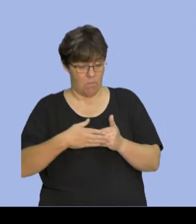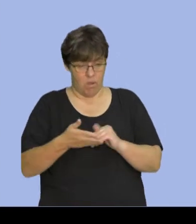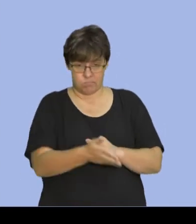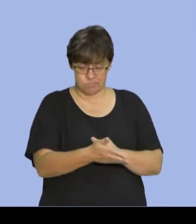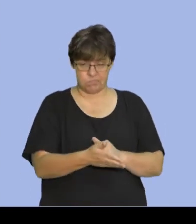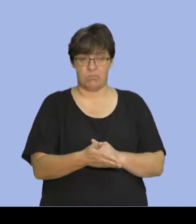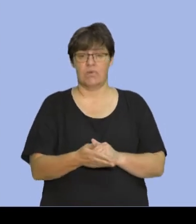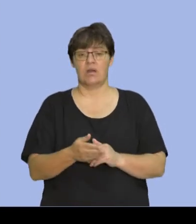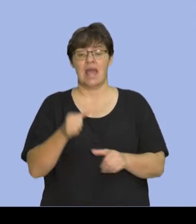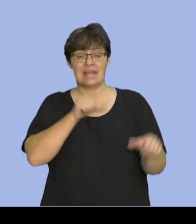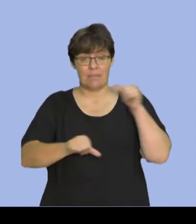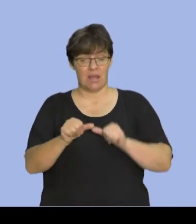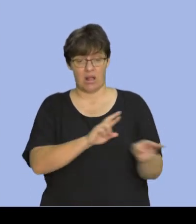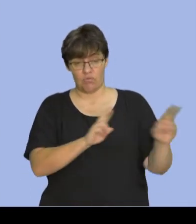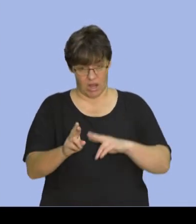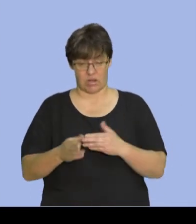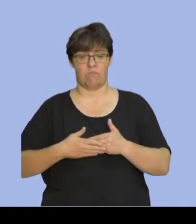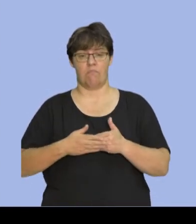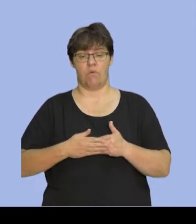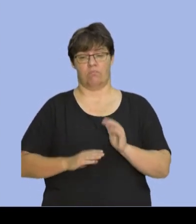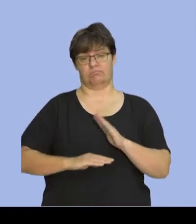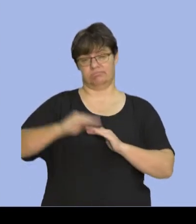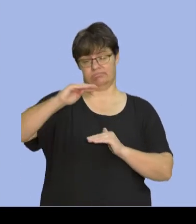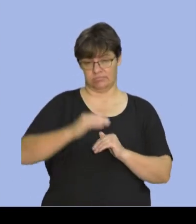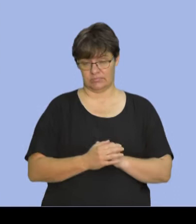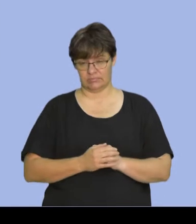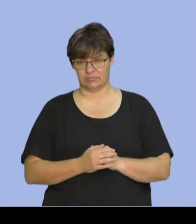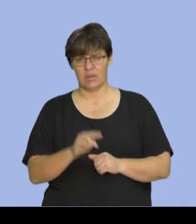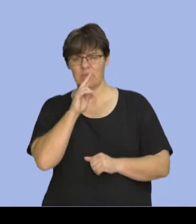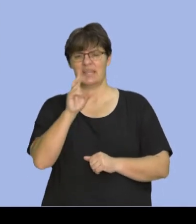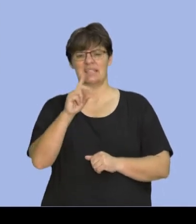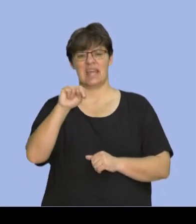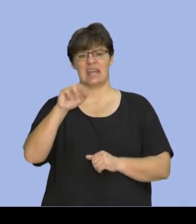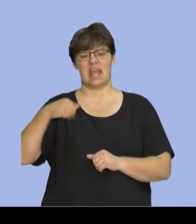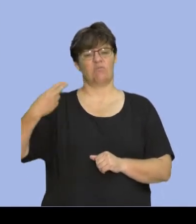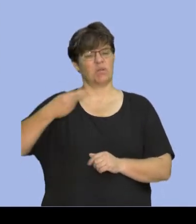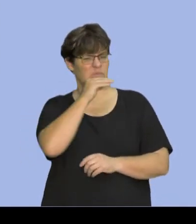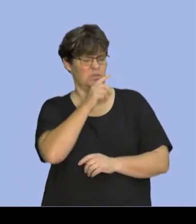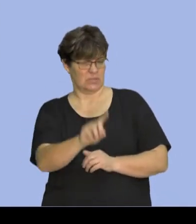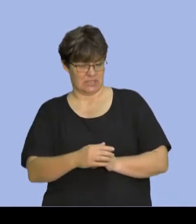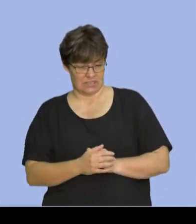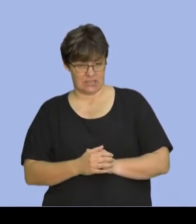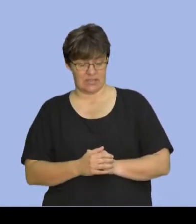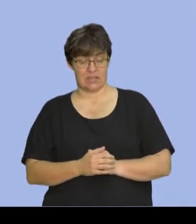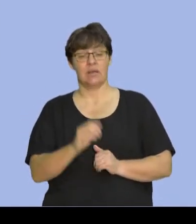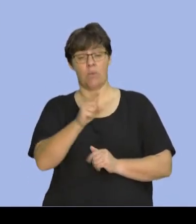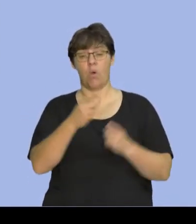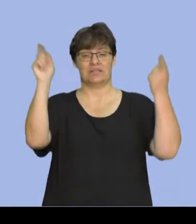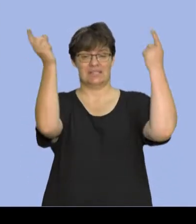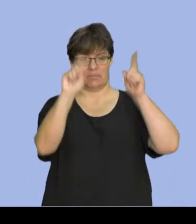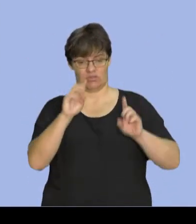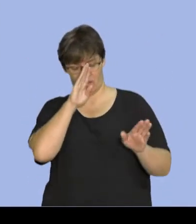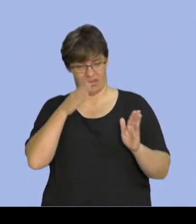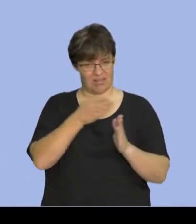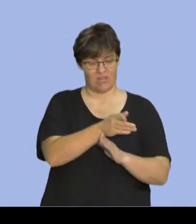of chemical reactions. Let's see what this means in terms of DNA replication. The cell becomes more specialized for its